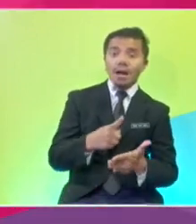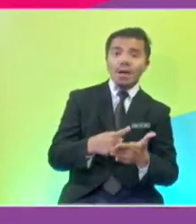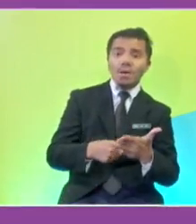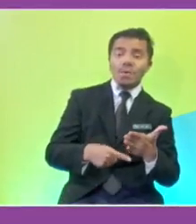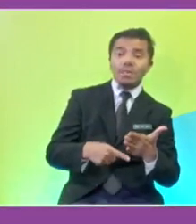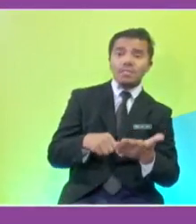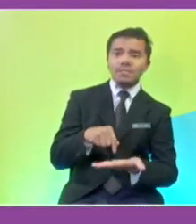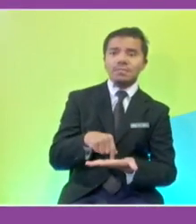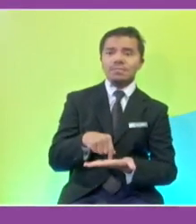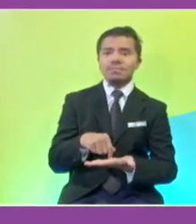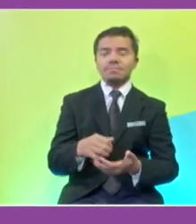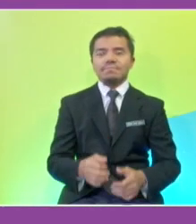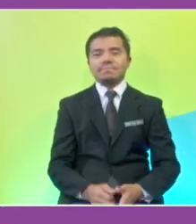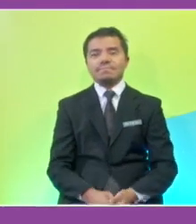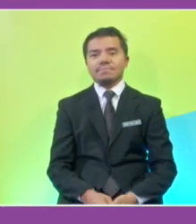burned.